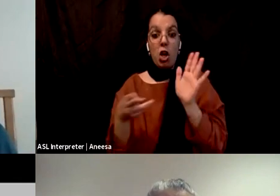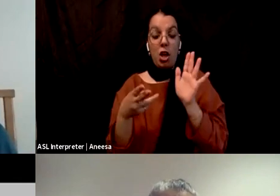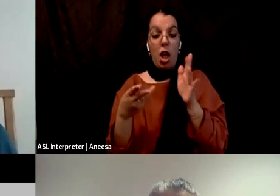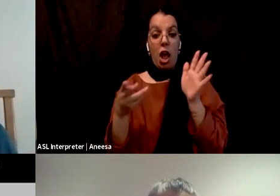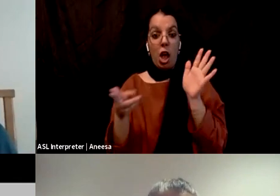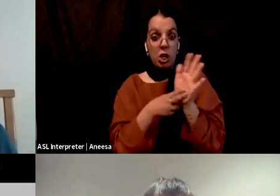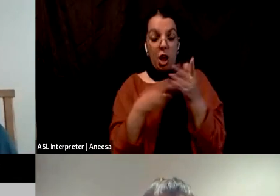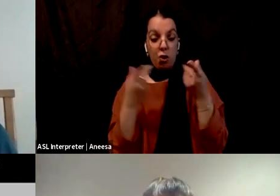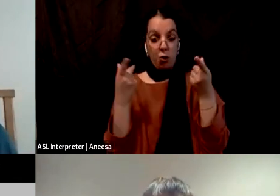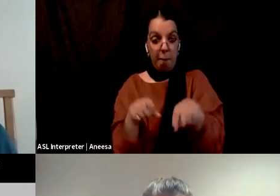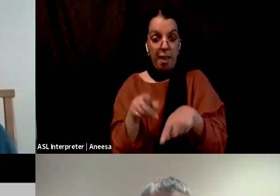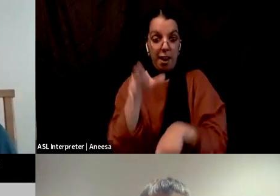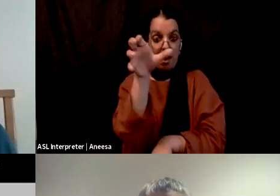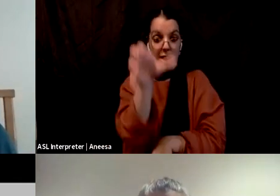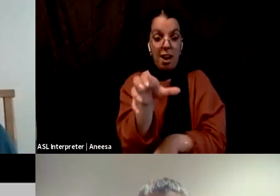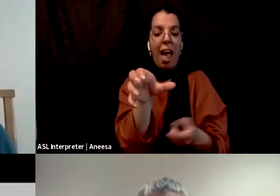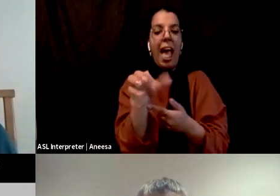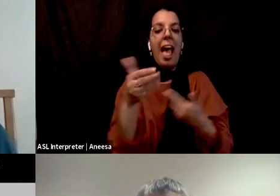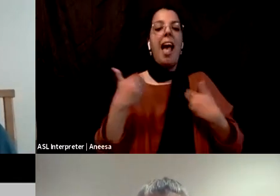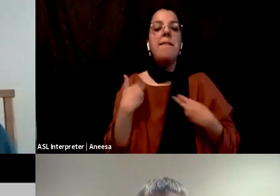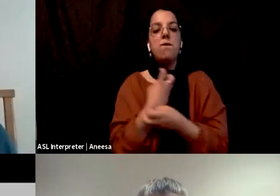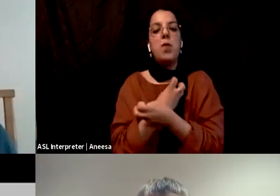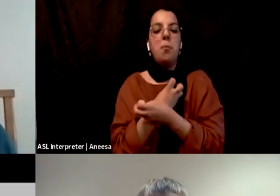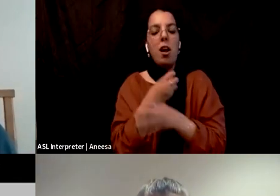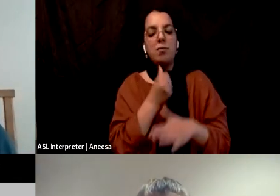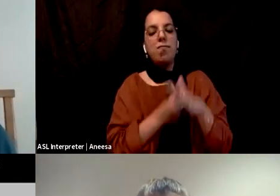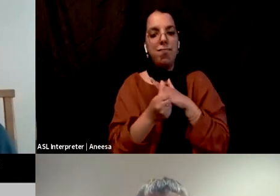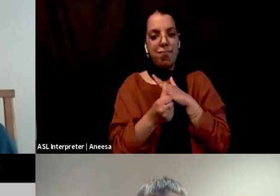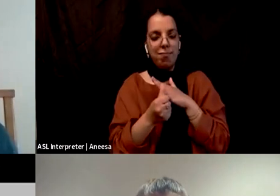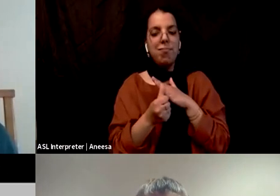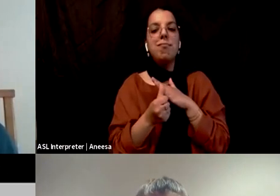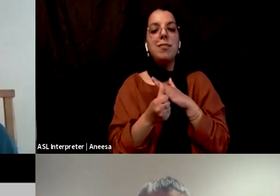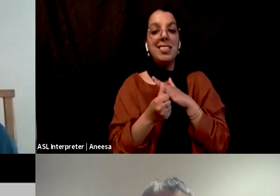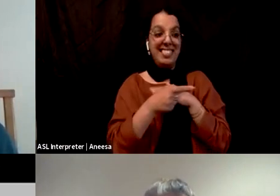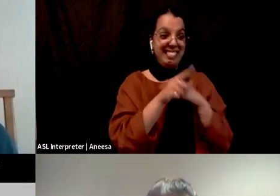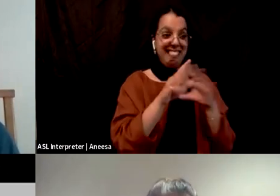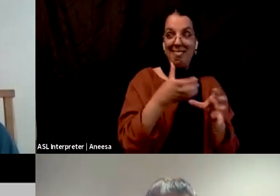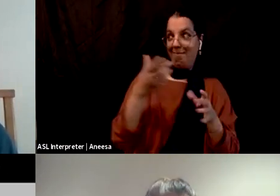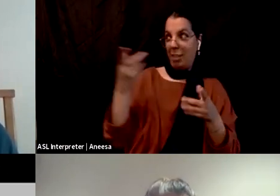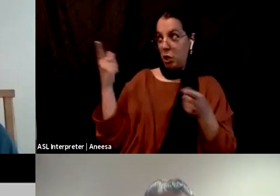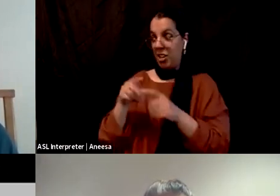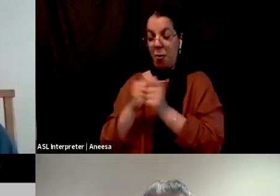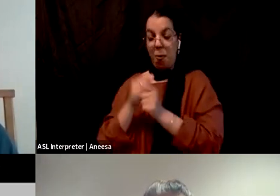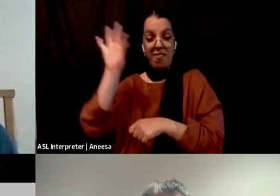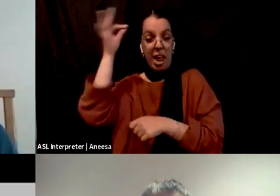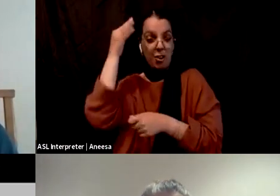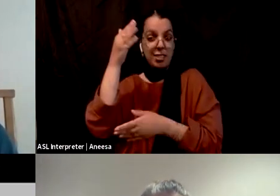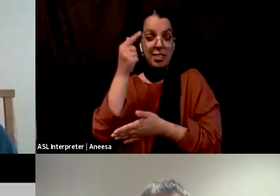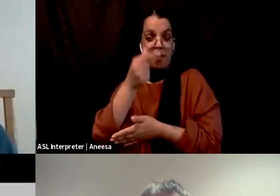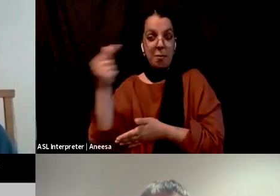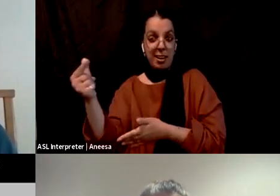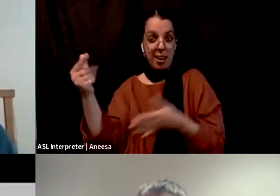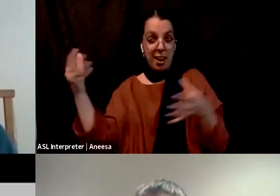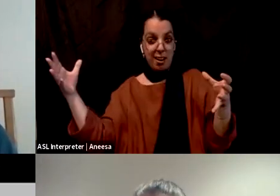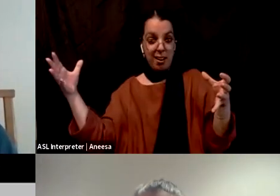management that is basically a contract that was entered into by the contracting First Nation parties and the federal government to